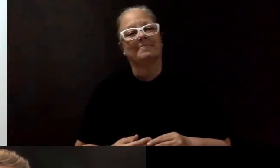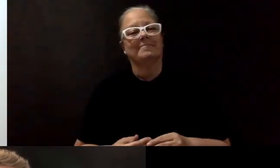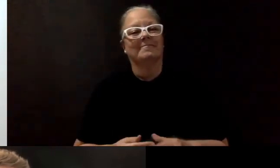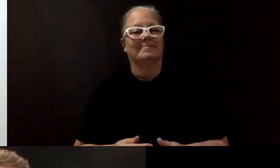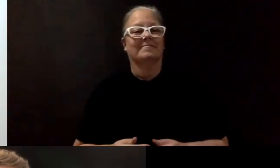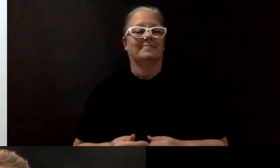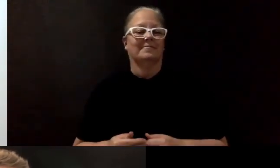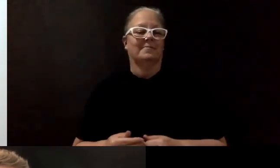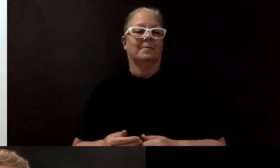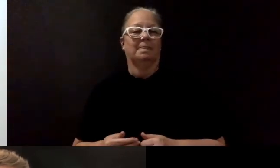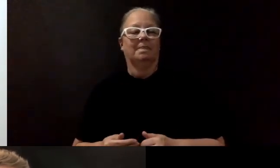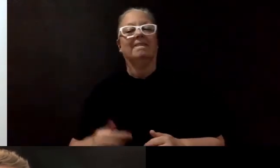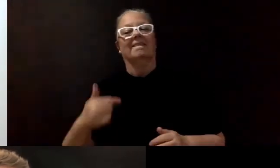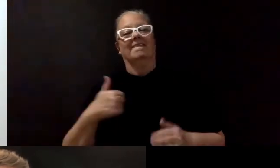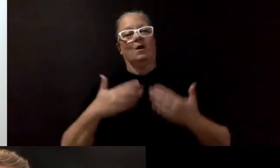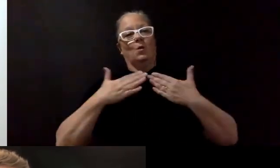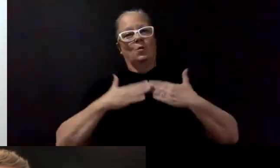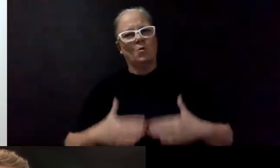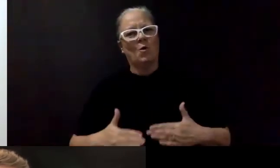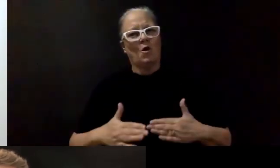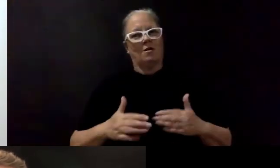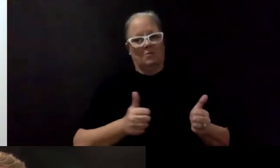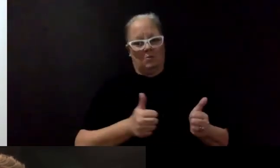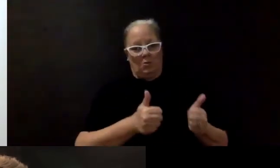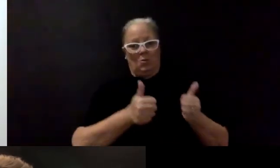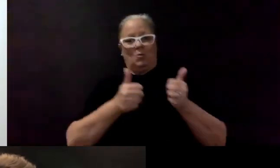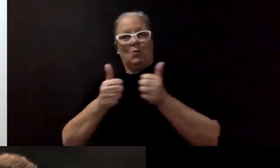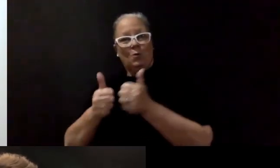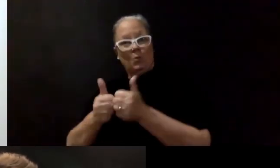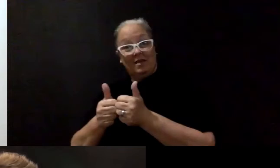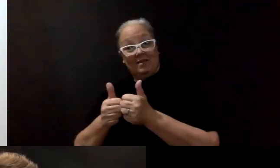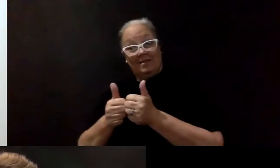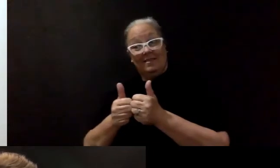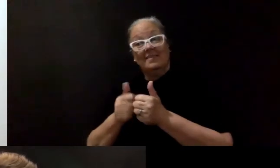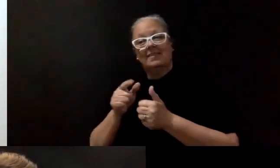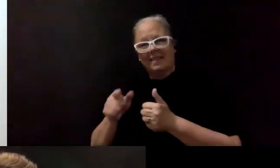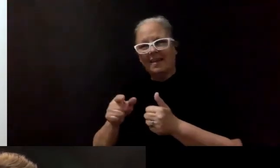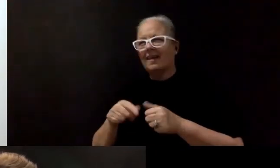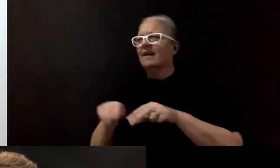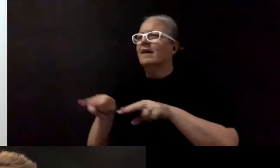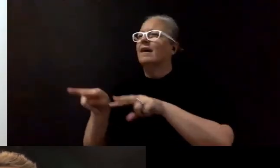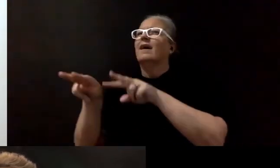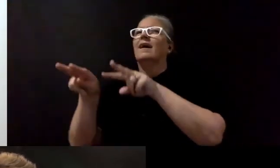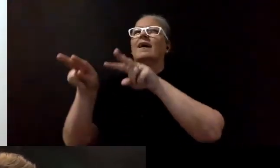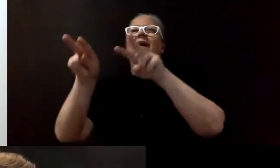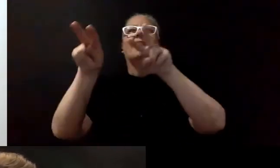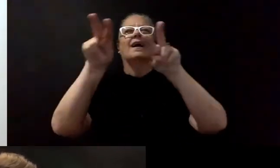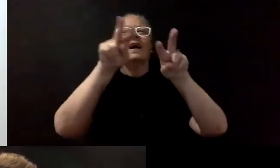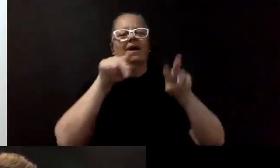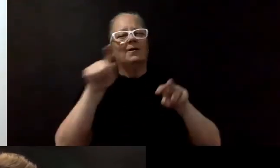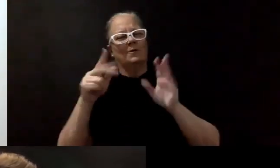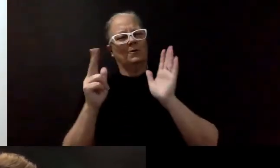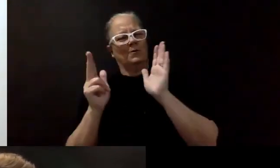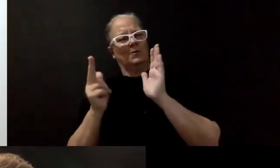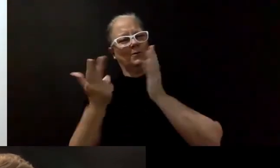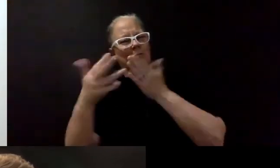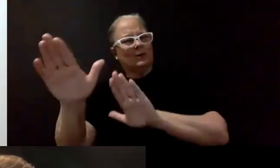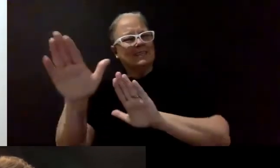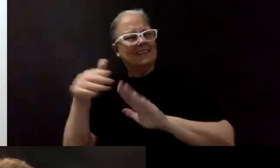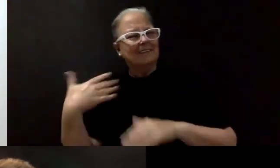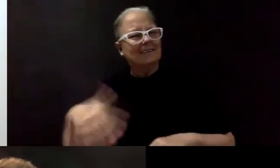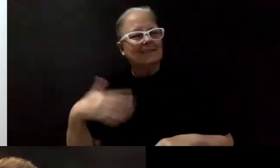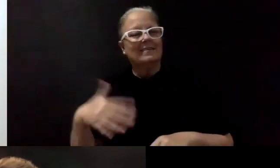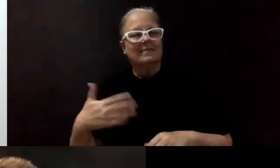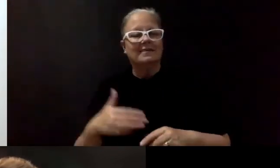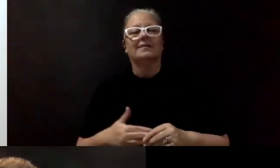Definitely, I would love to be there with you to enjoy all these beautiful events. How has Jans